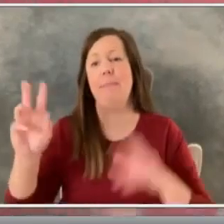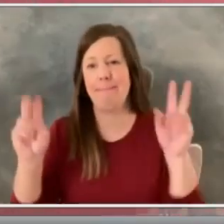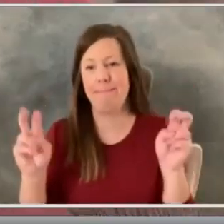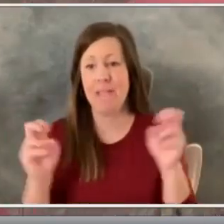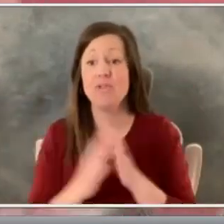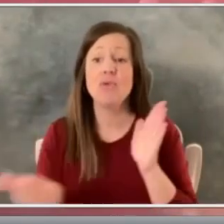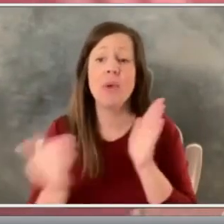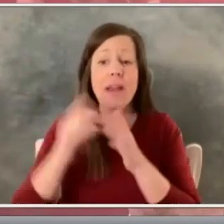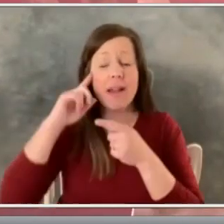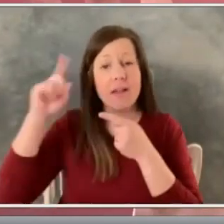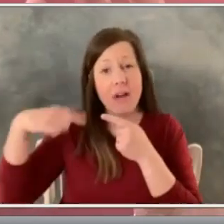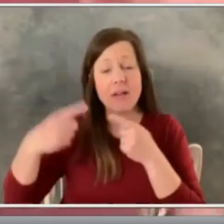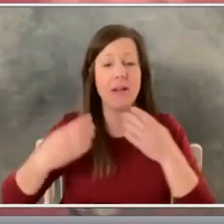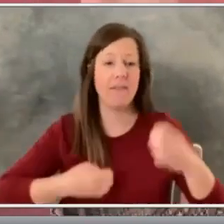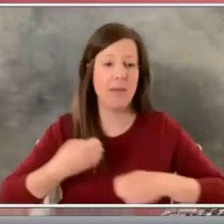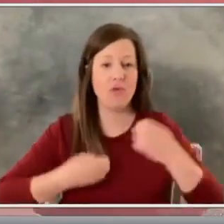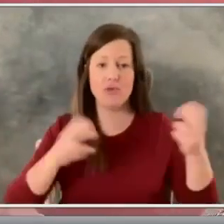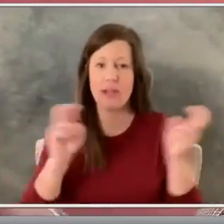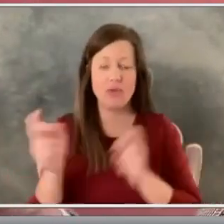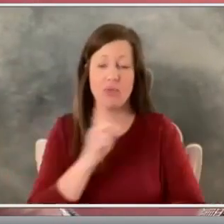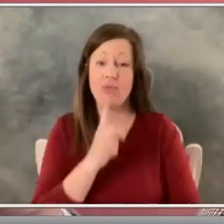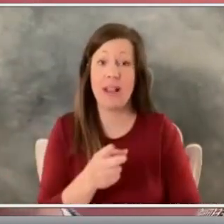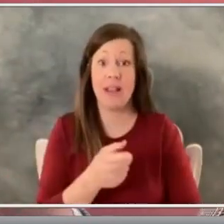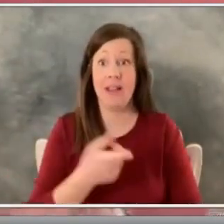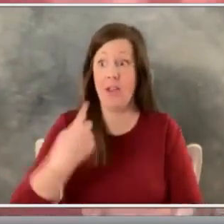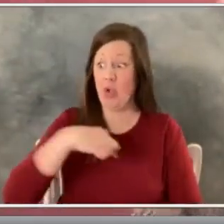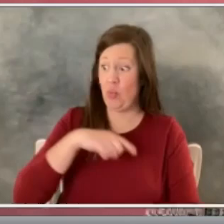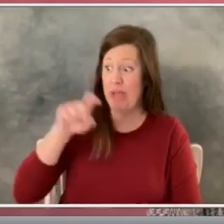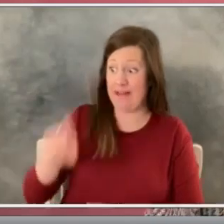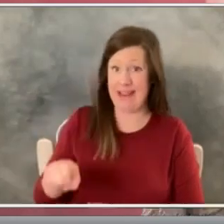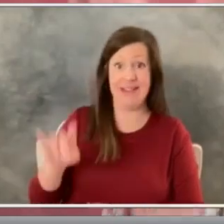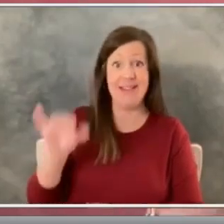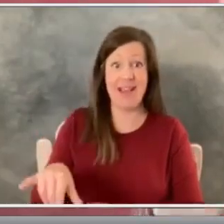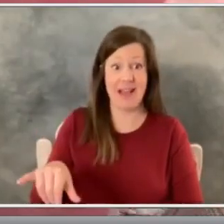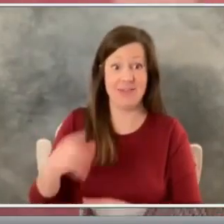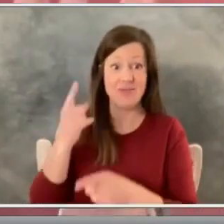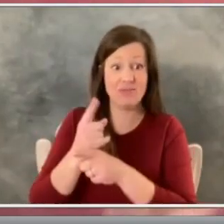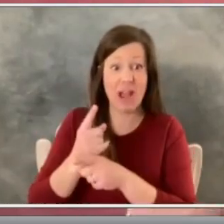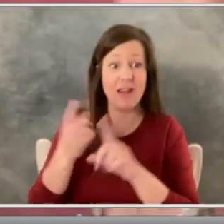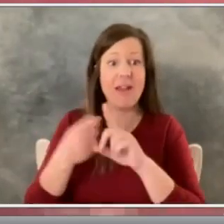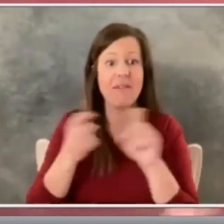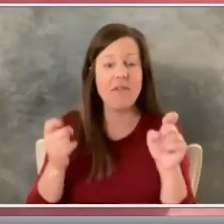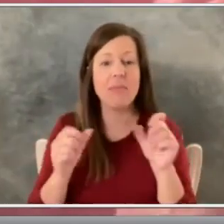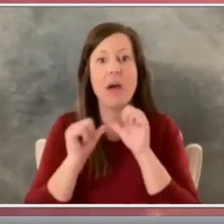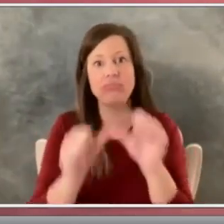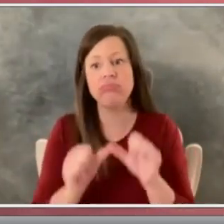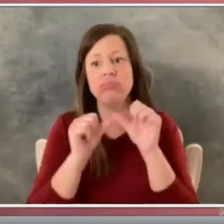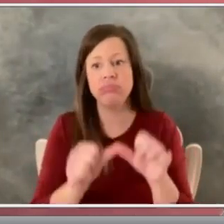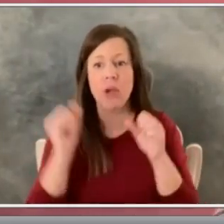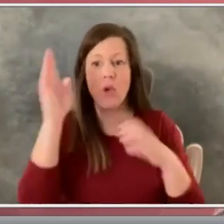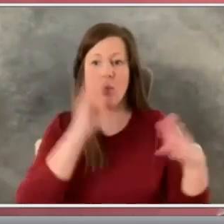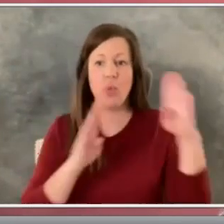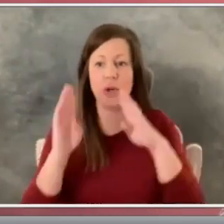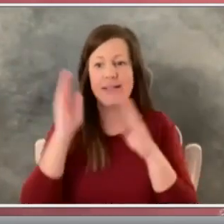issues, emotional issues. We need the escape hatch from the circular worries that go on in our